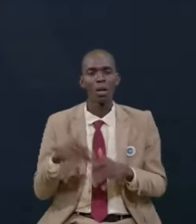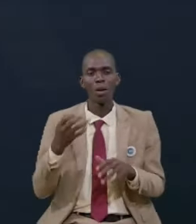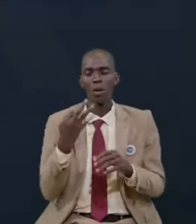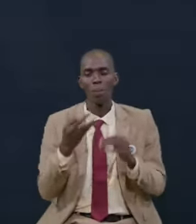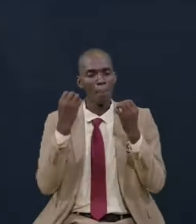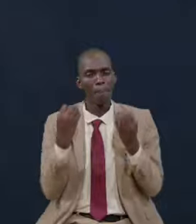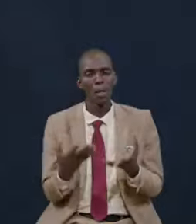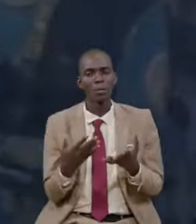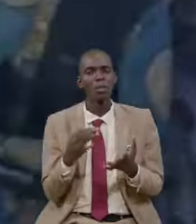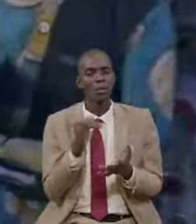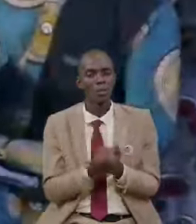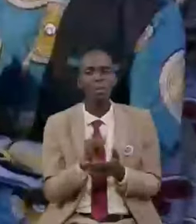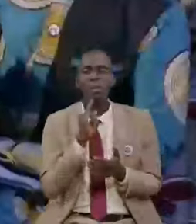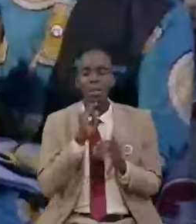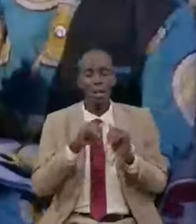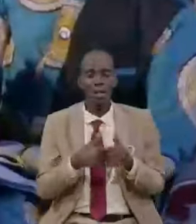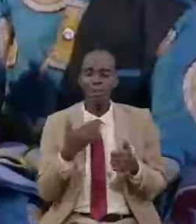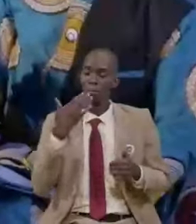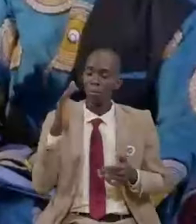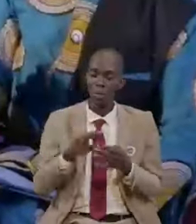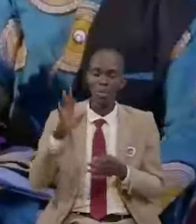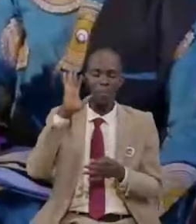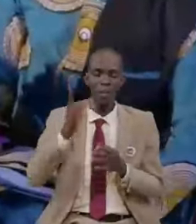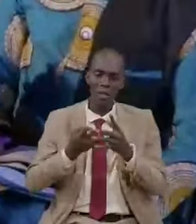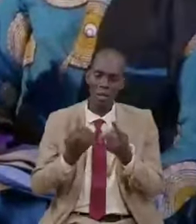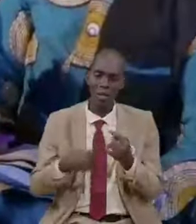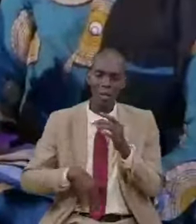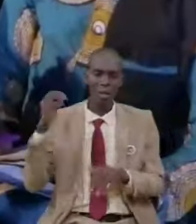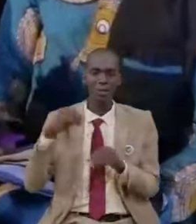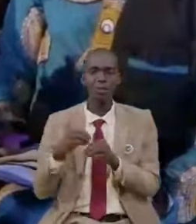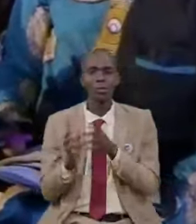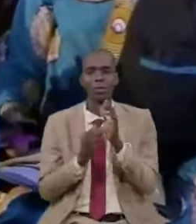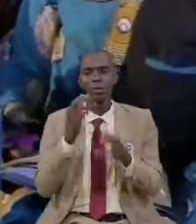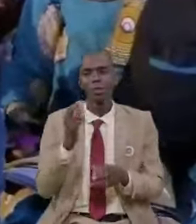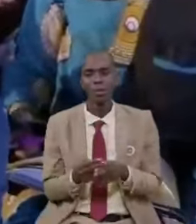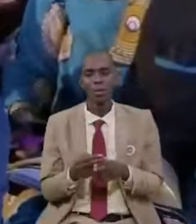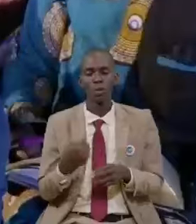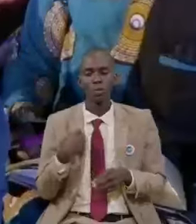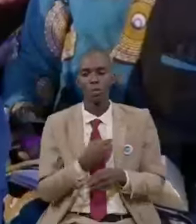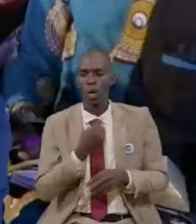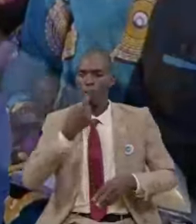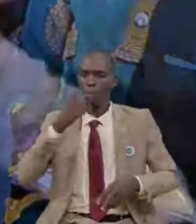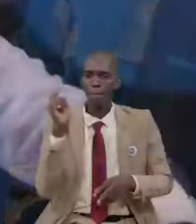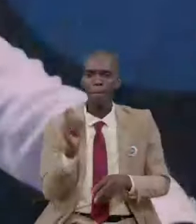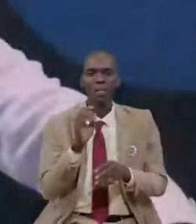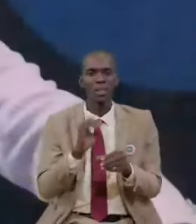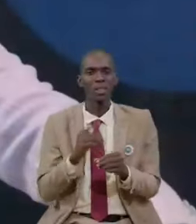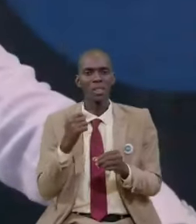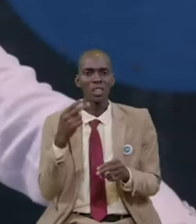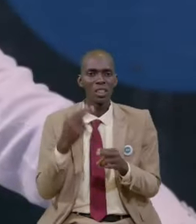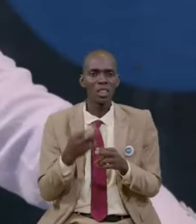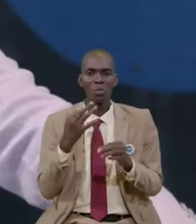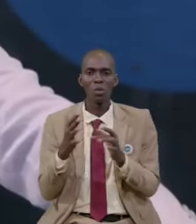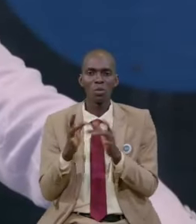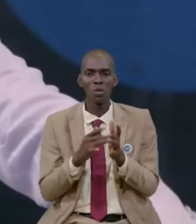out today. We command in the name of Jesus, we declare in the name of Jesus, and